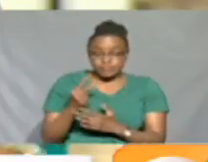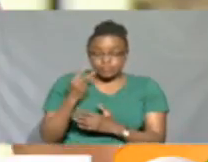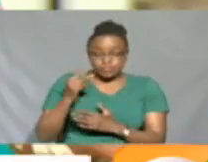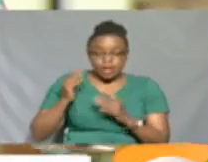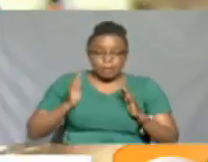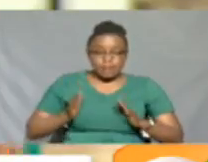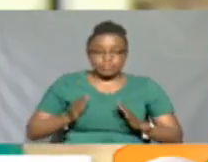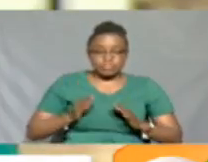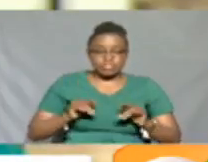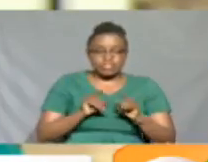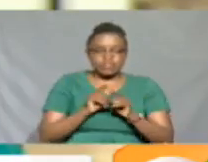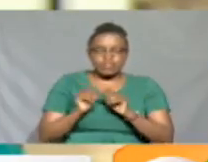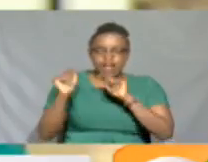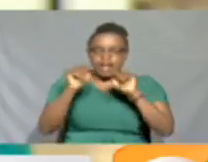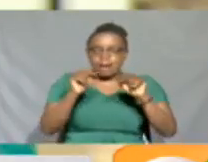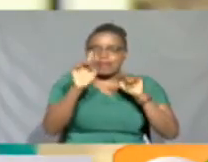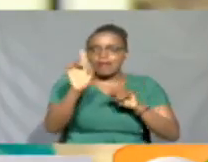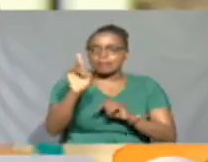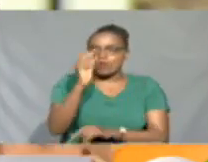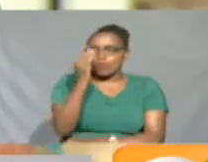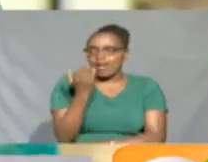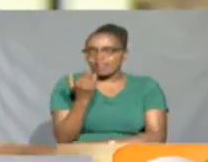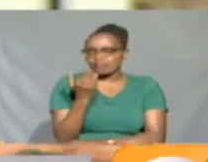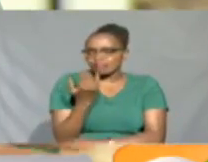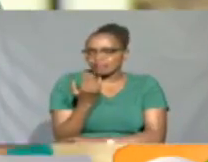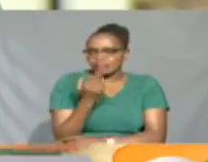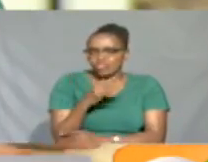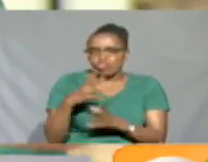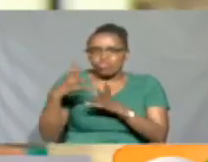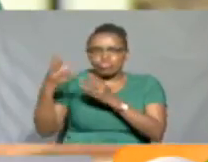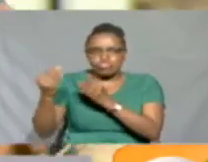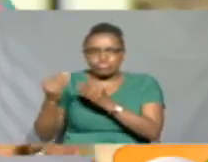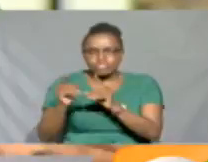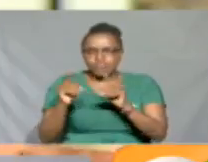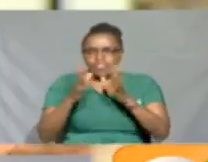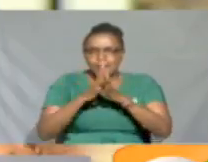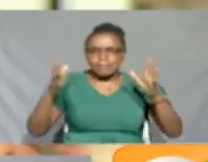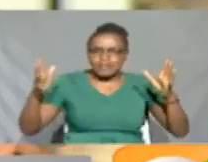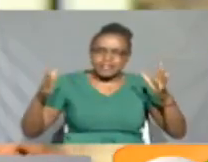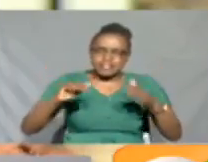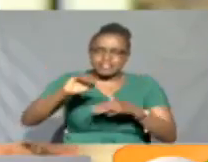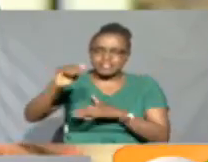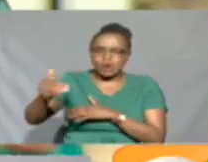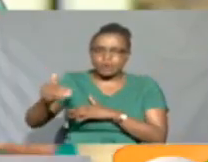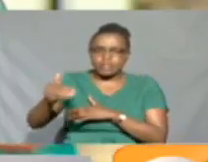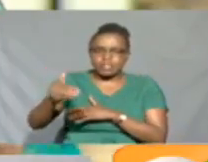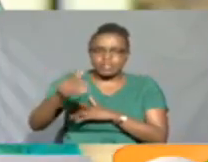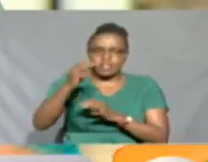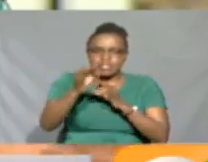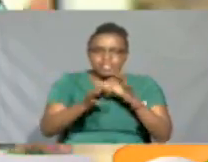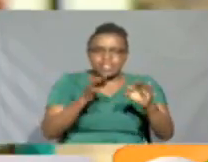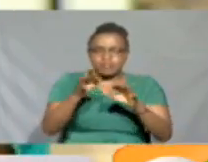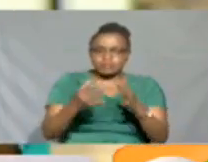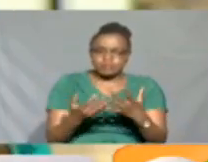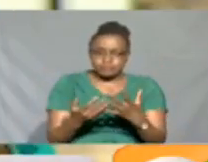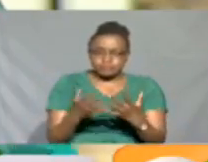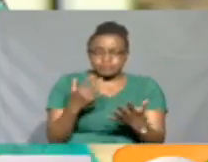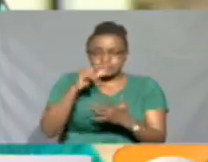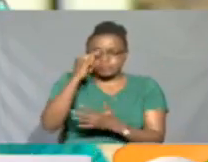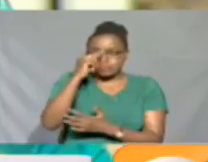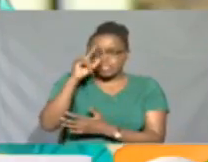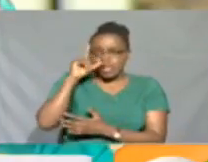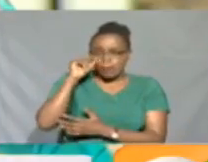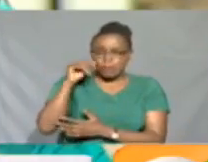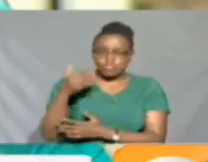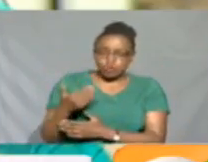somebody saying everybody's coming to Nairobi, or everybody's going to the, you know, the bigger city, if it's might be Mombasa